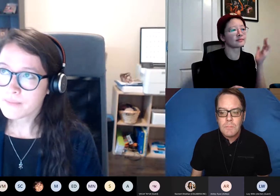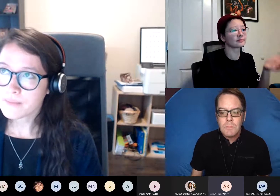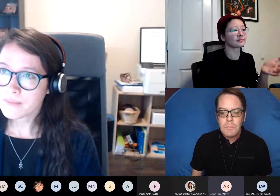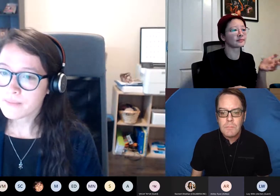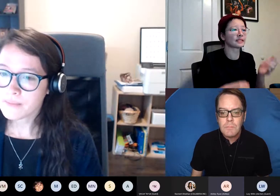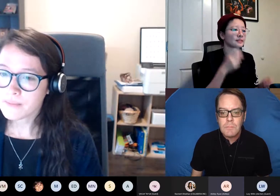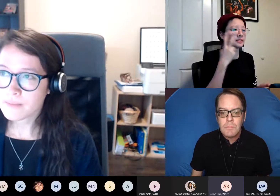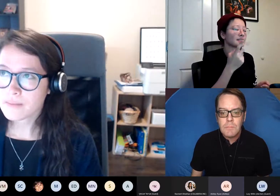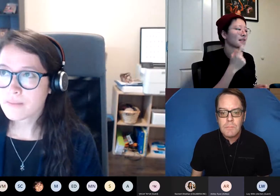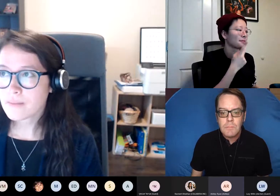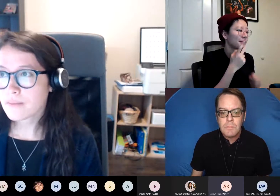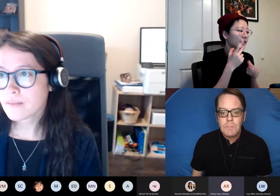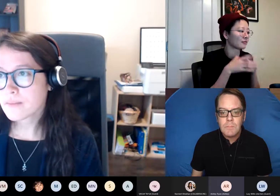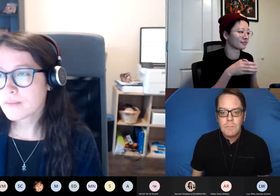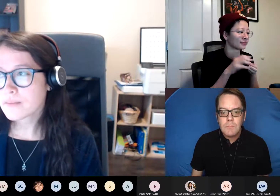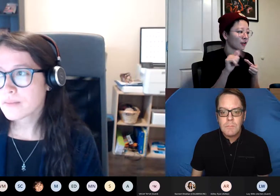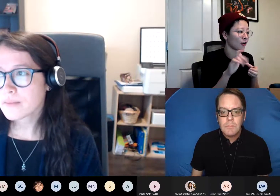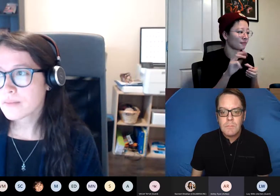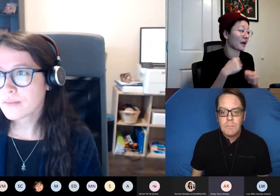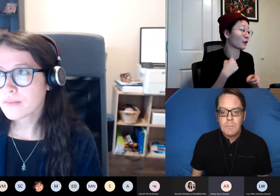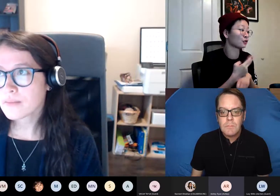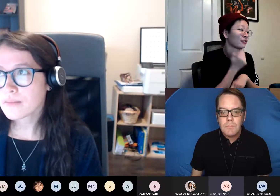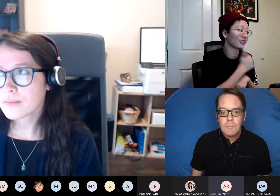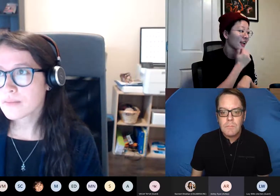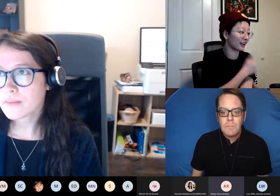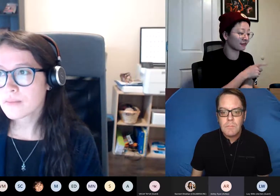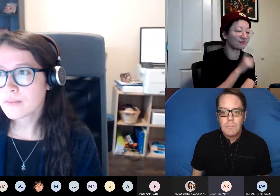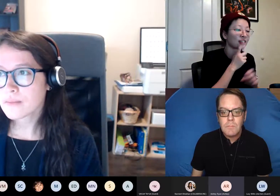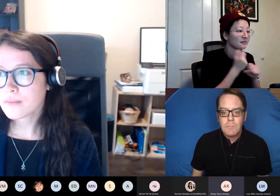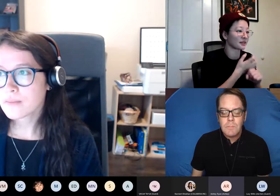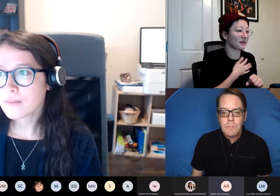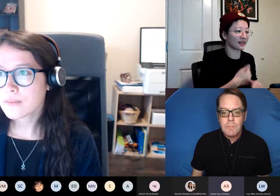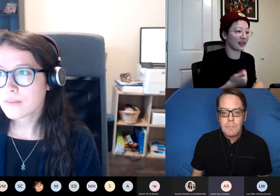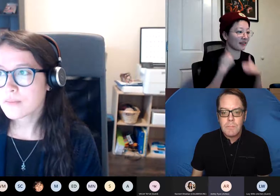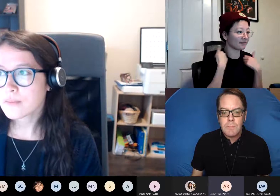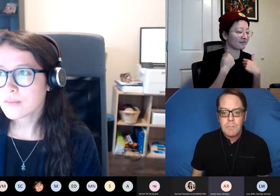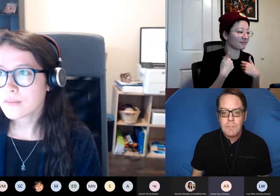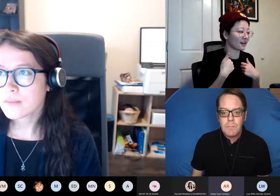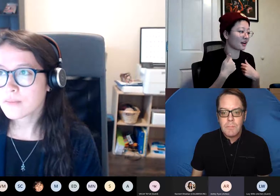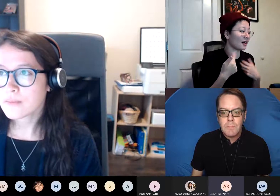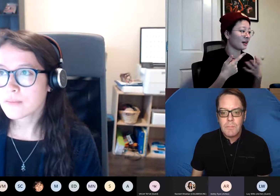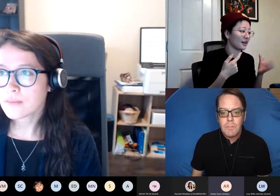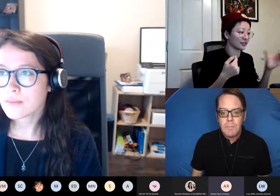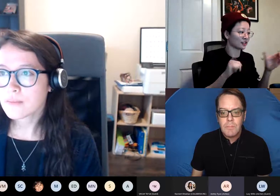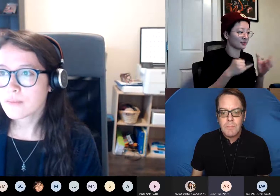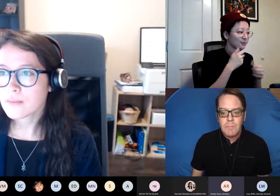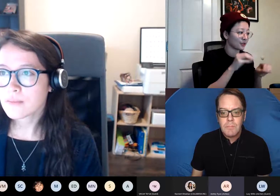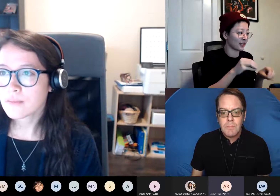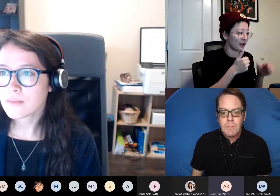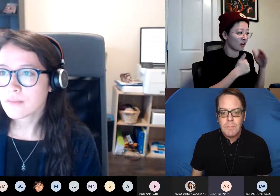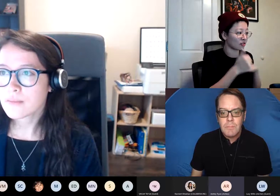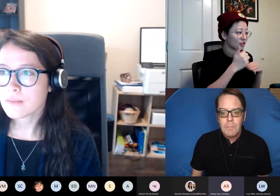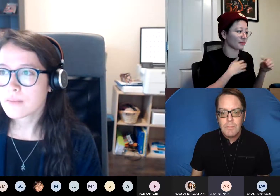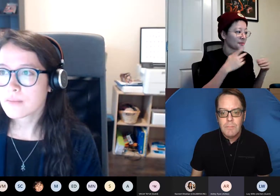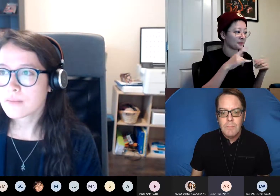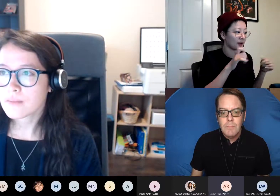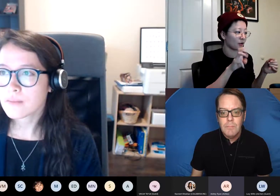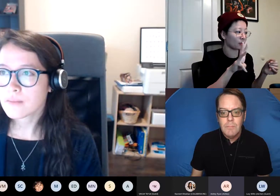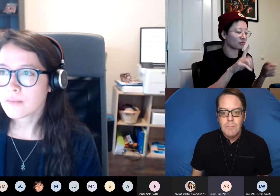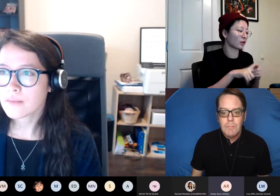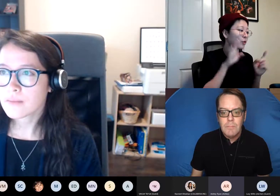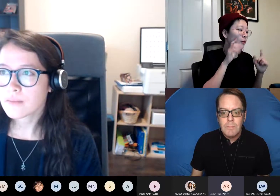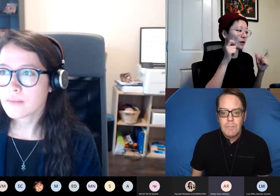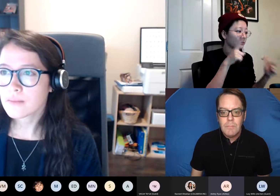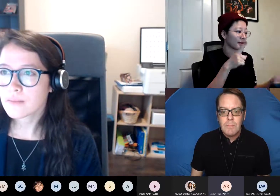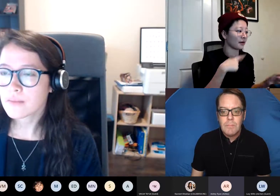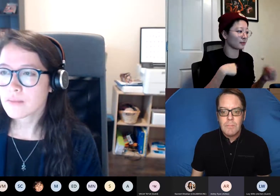raised some very good points. So you'll see here on this slide, there's a little pink alarm. I use this every day. This actually makes